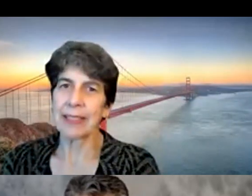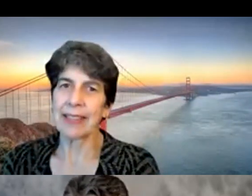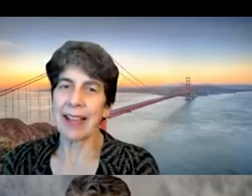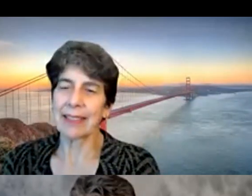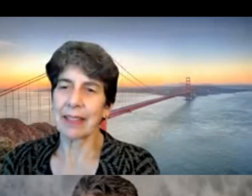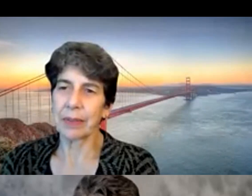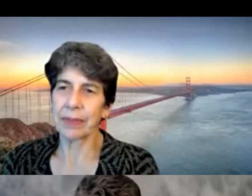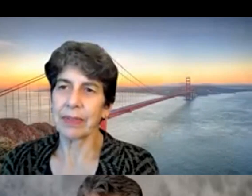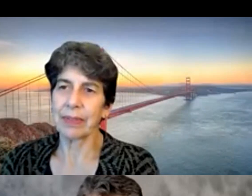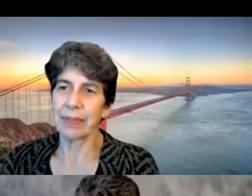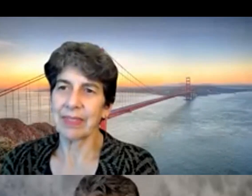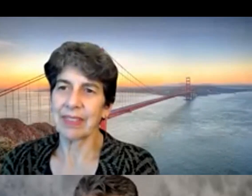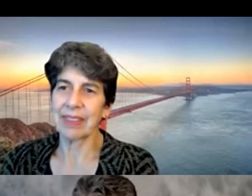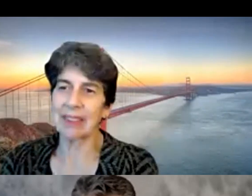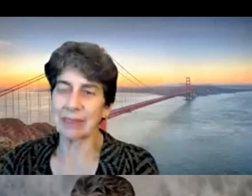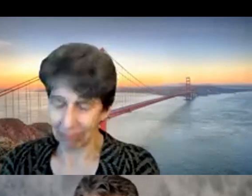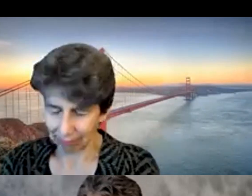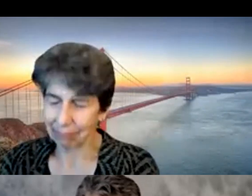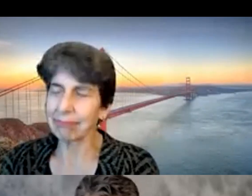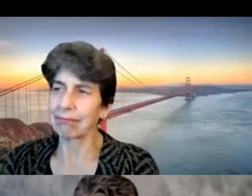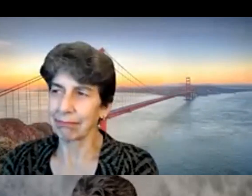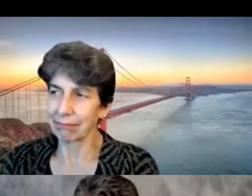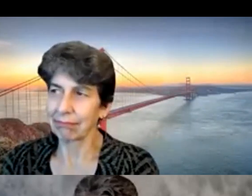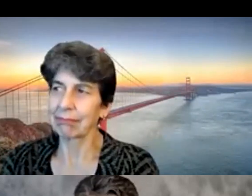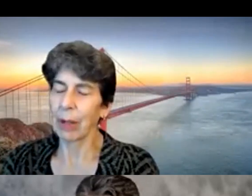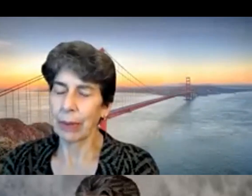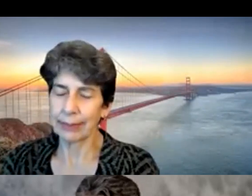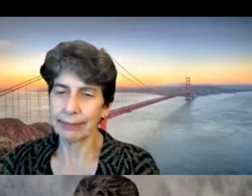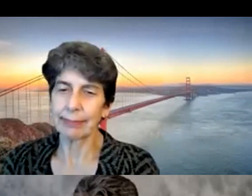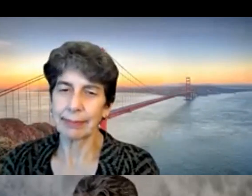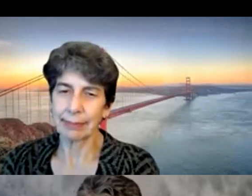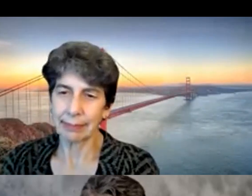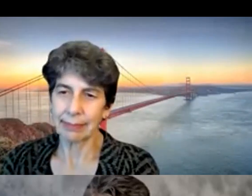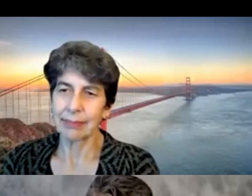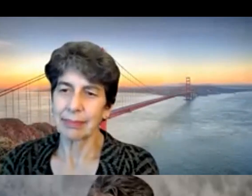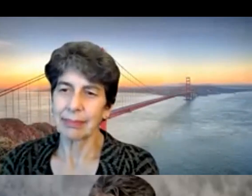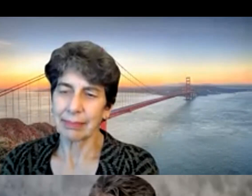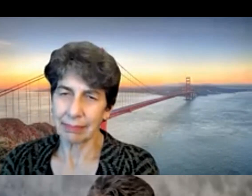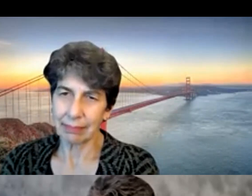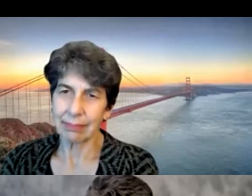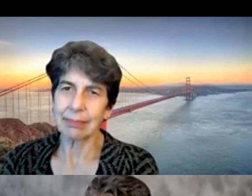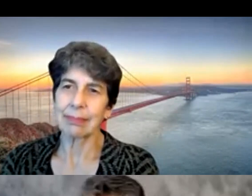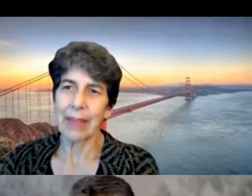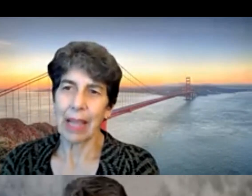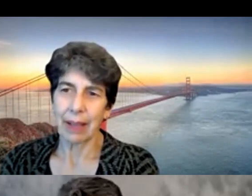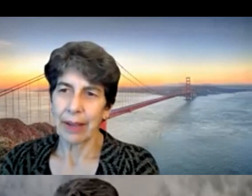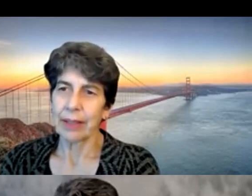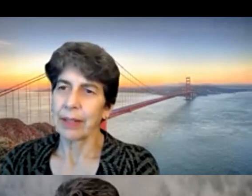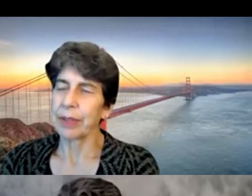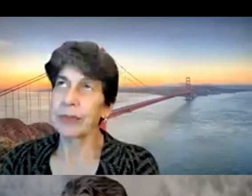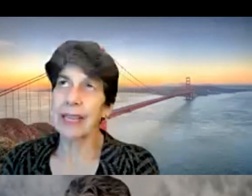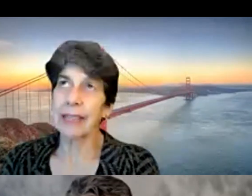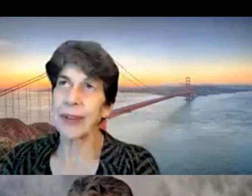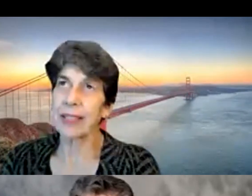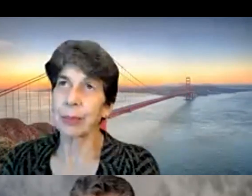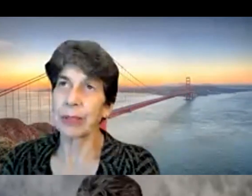and how are you going to address that when people don't have a care provider that calls in last minute and says they can't come? You